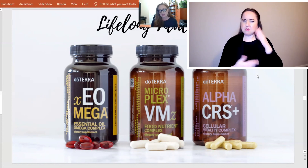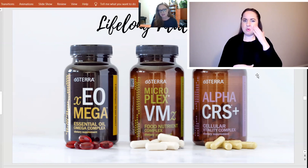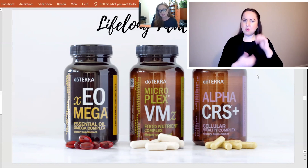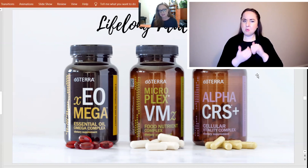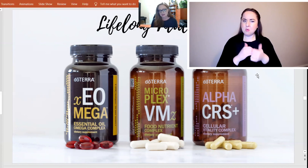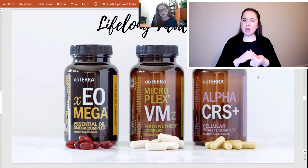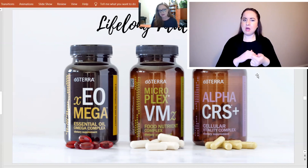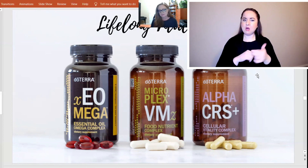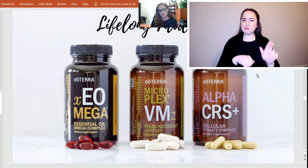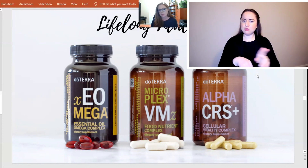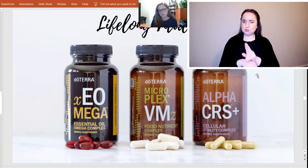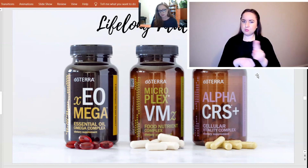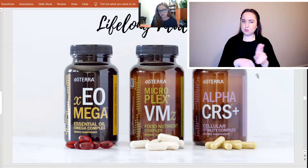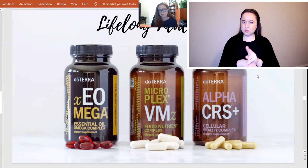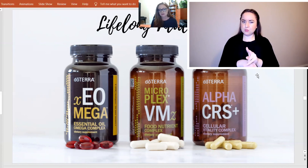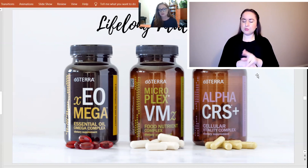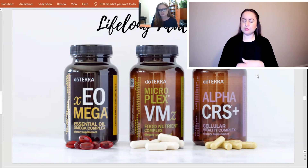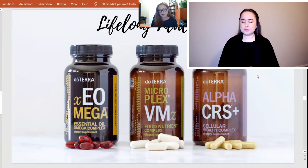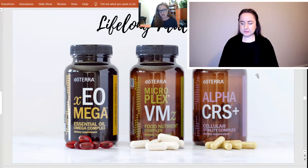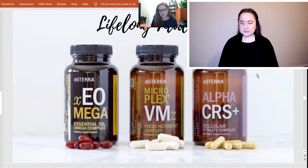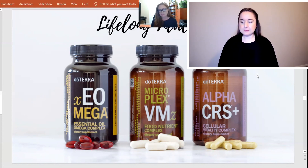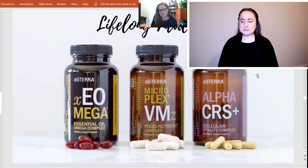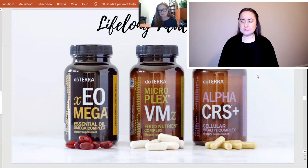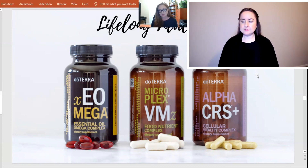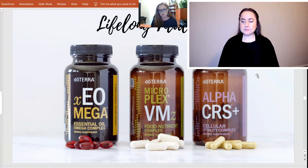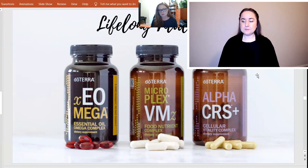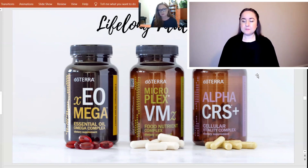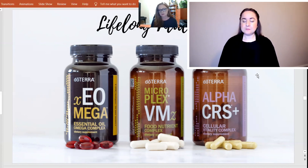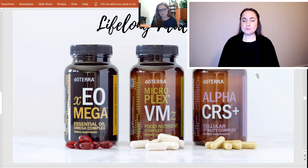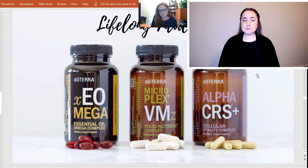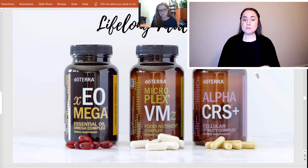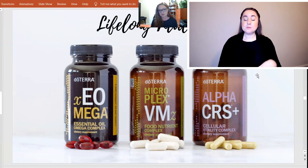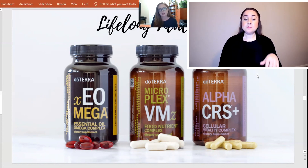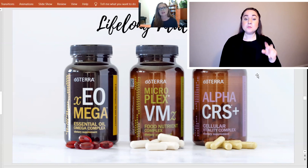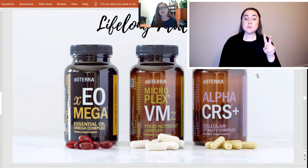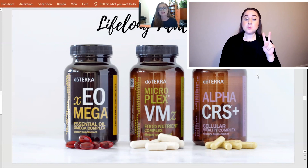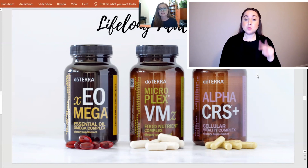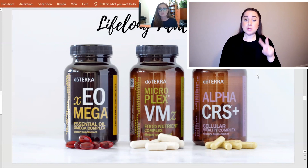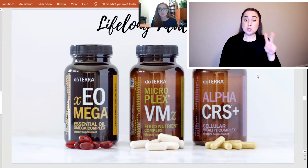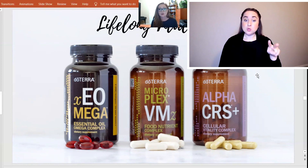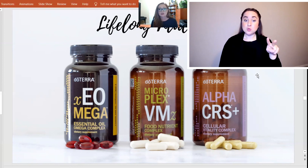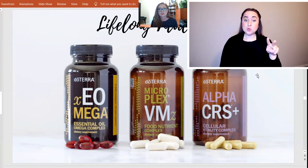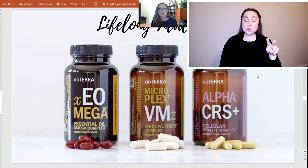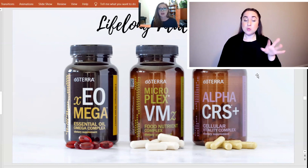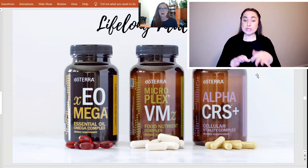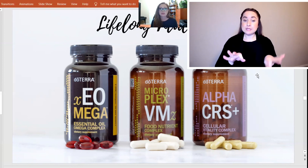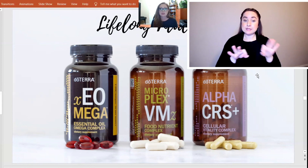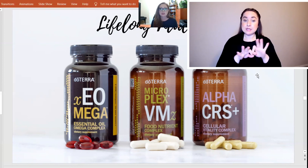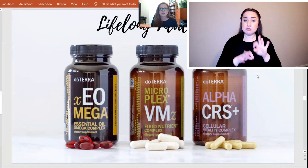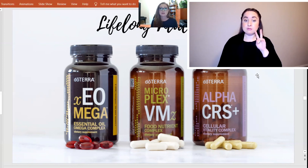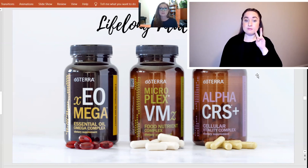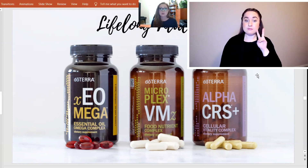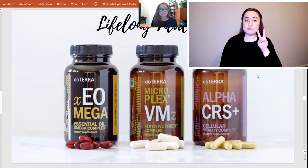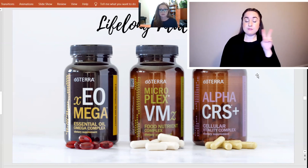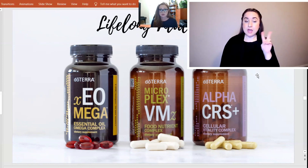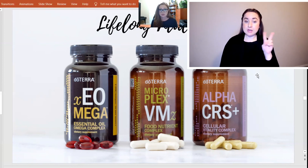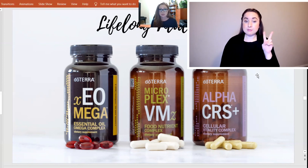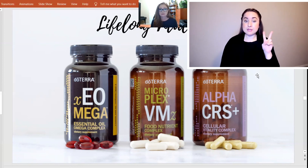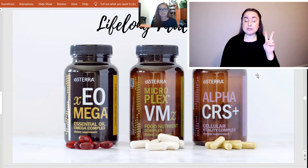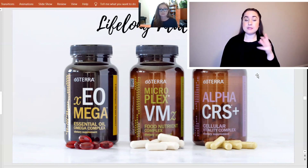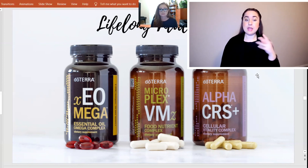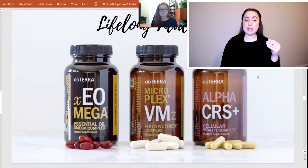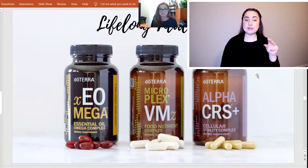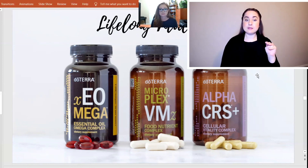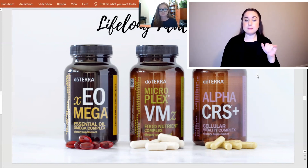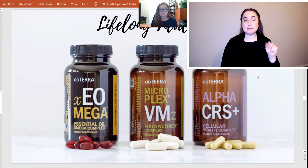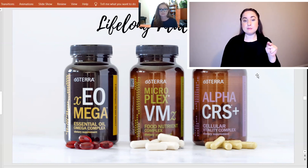And 22 essential vitamins and minerals. And this supports a healthy immune function.